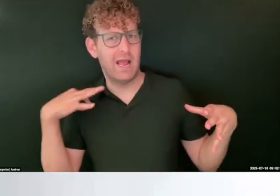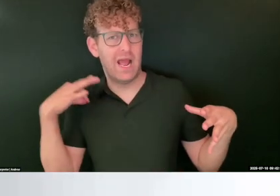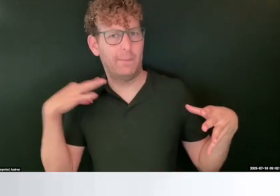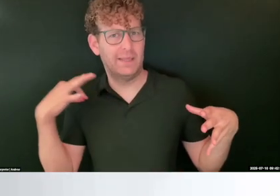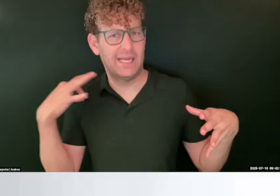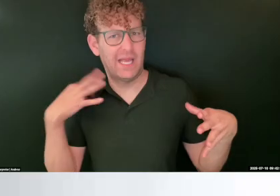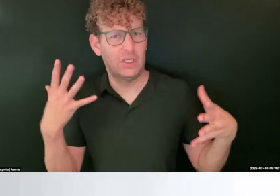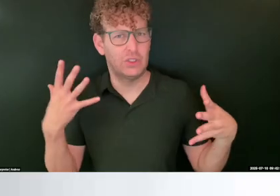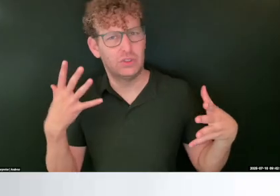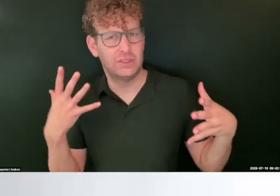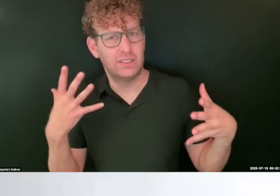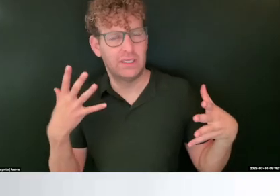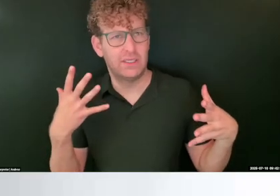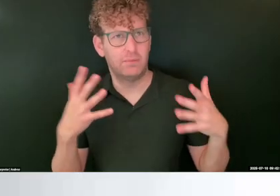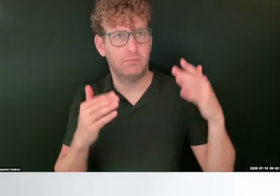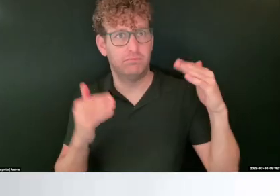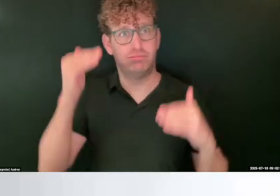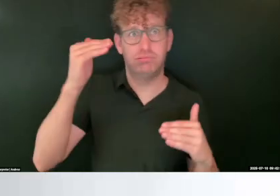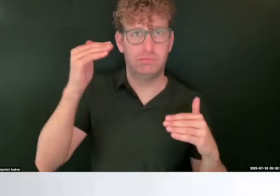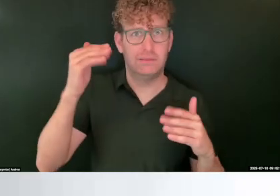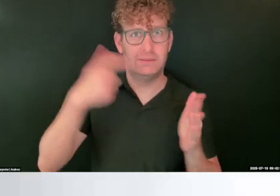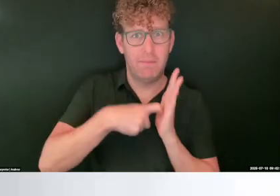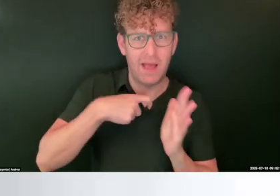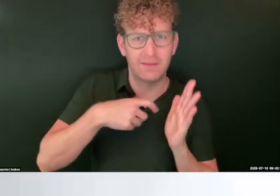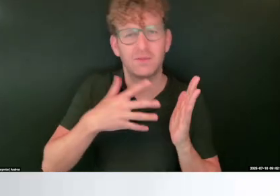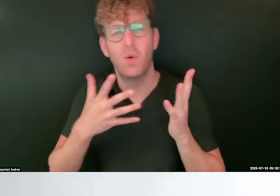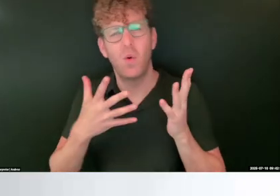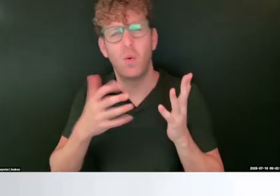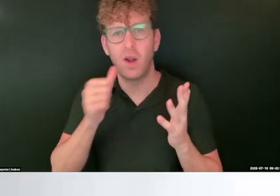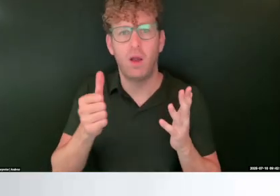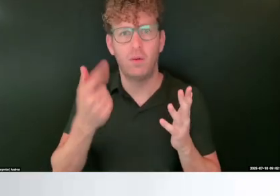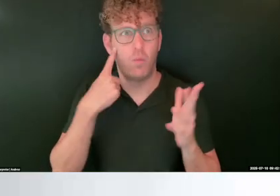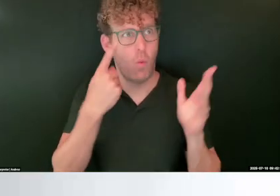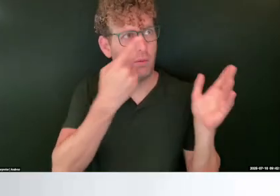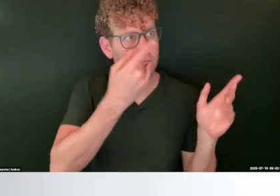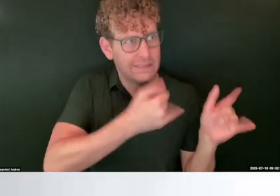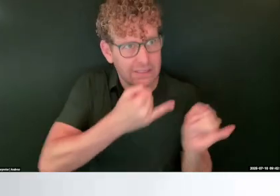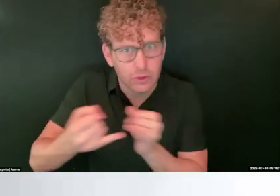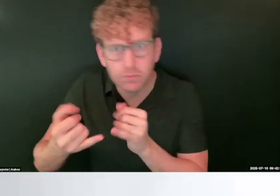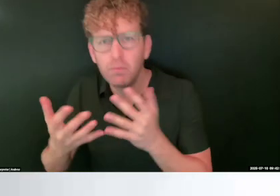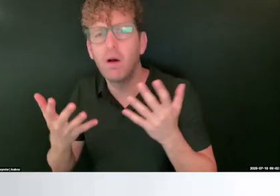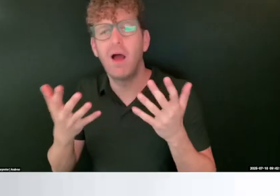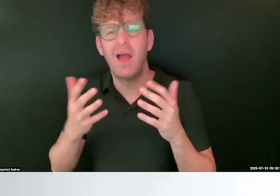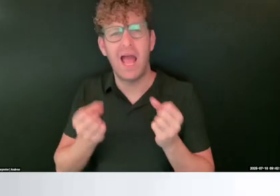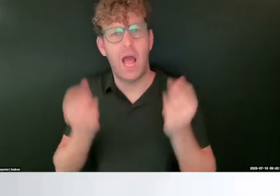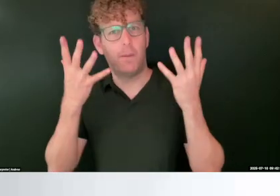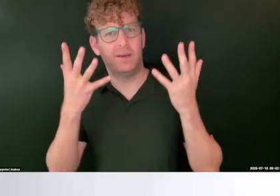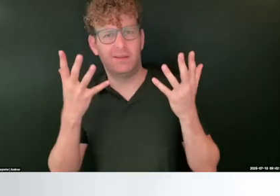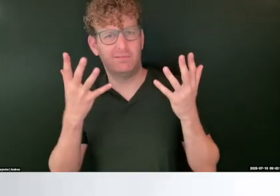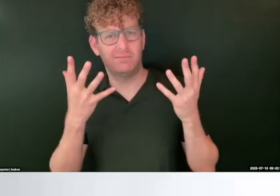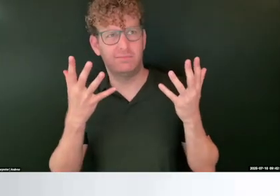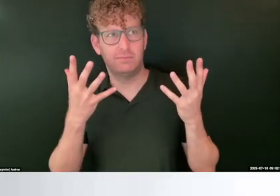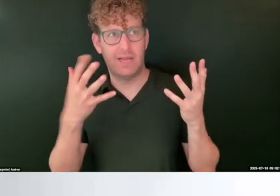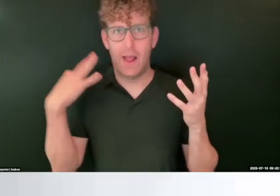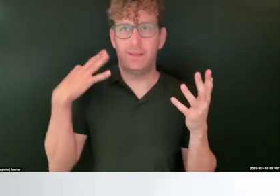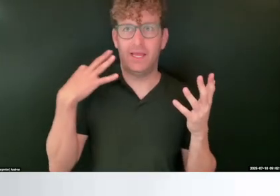actually utilize the demand. So it's not a 1-for-1. Could we get some clarity on how many of those applications actually come to